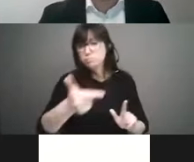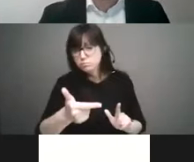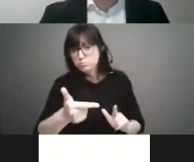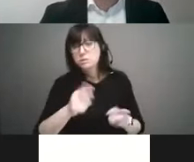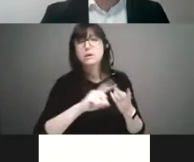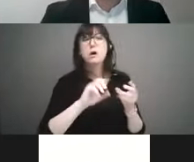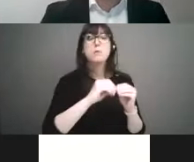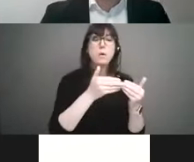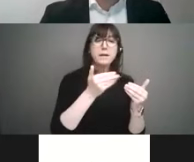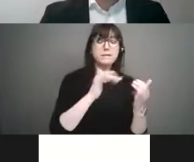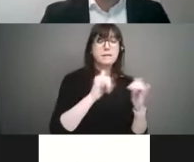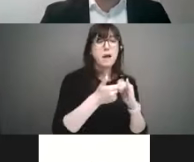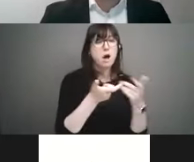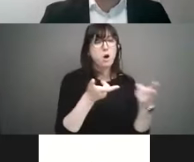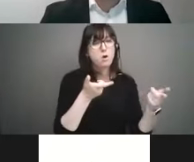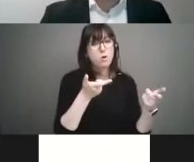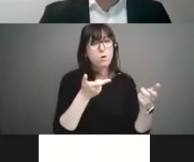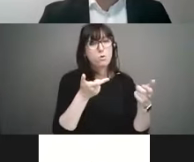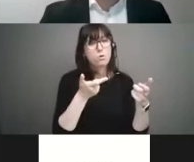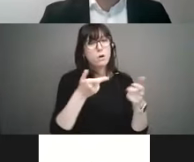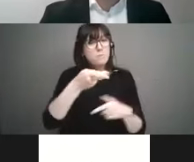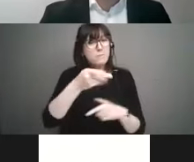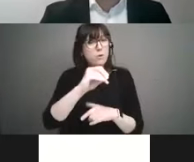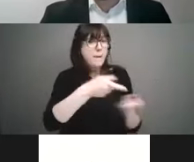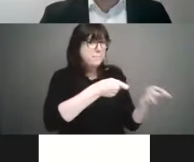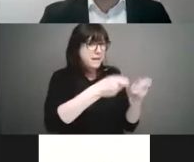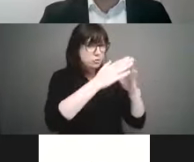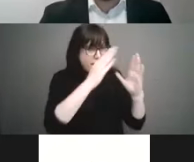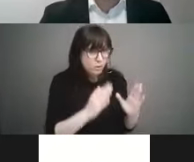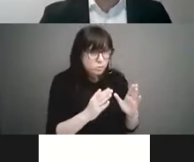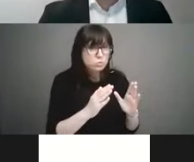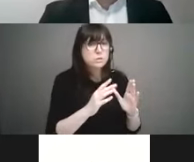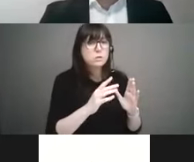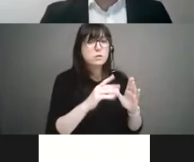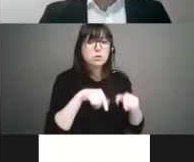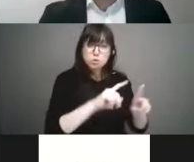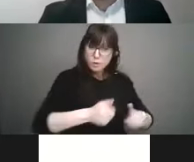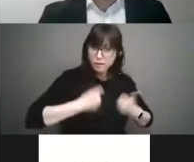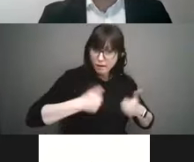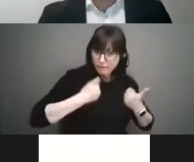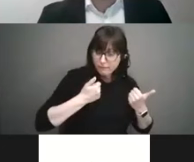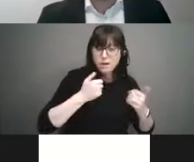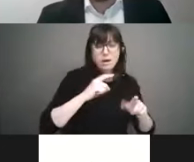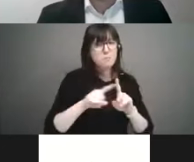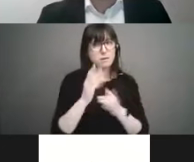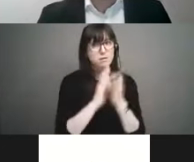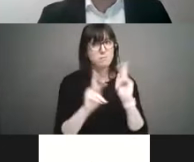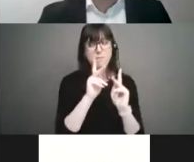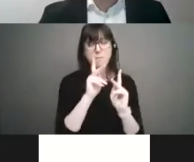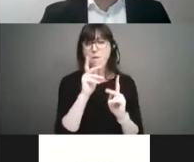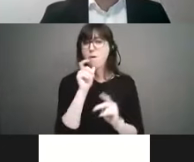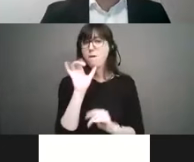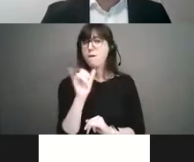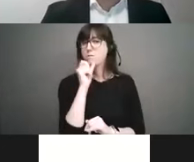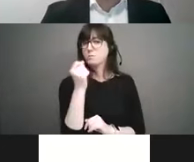of managing those properties while the grantor is alive. But something that many people don't realize is that when